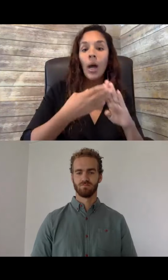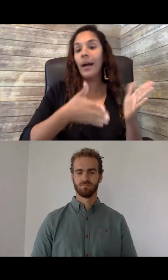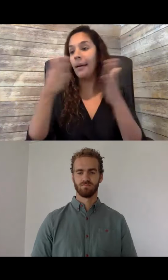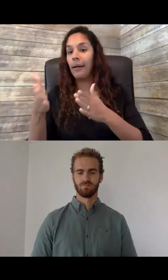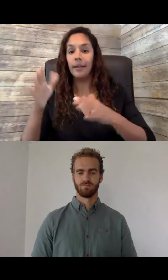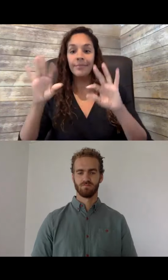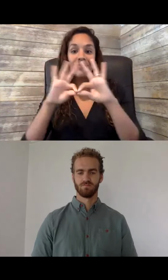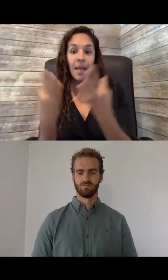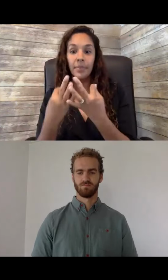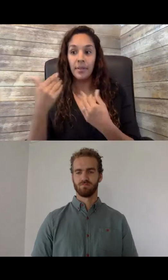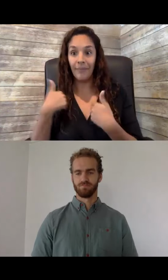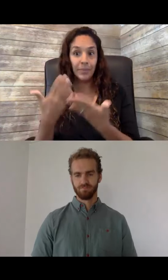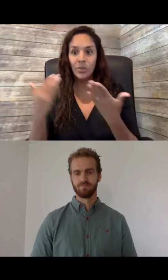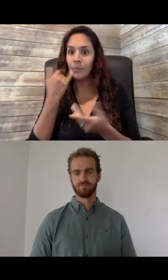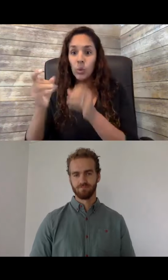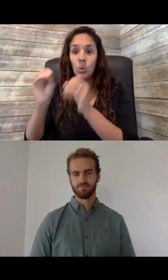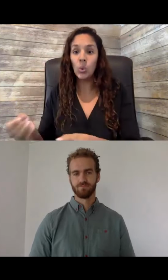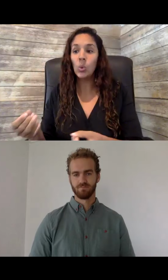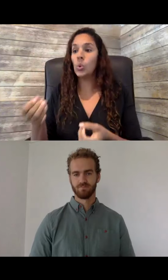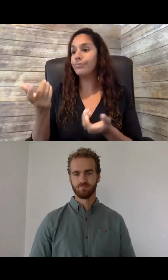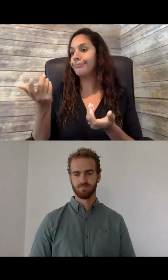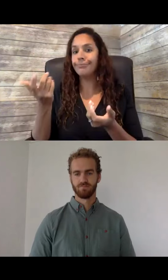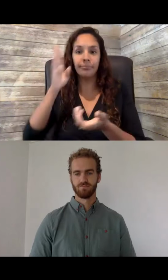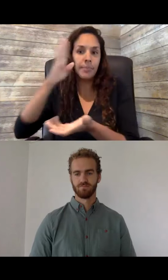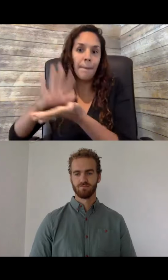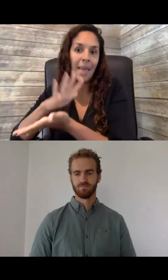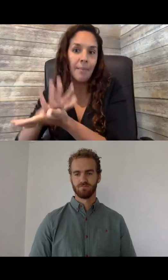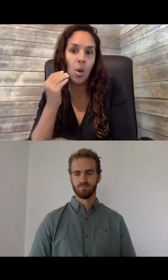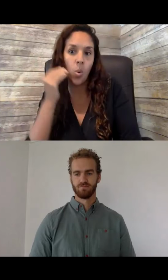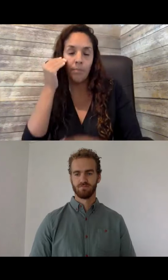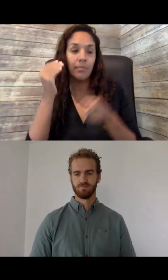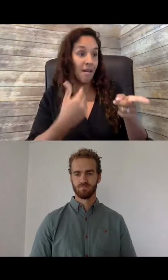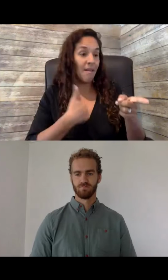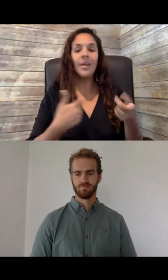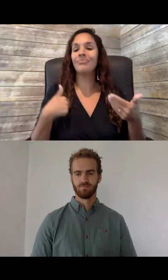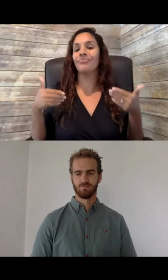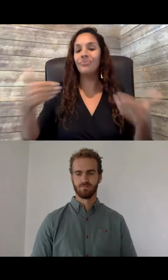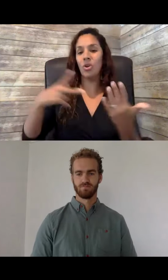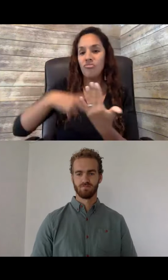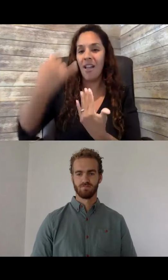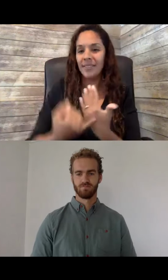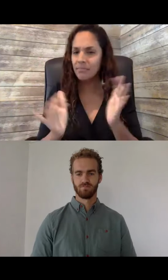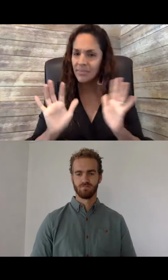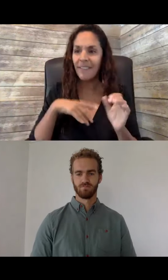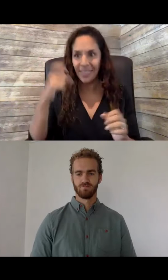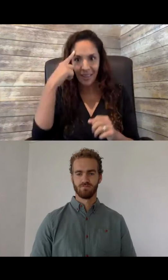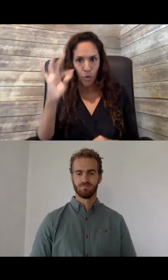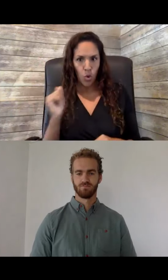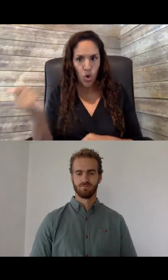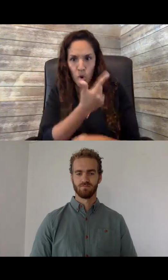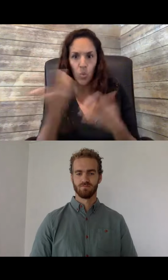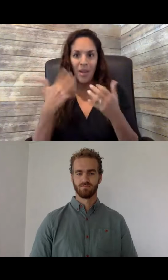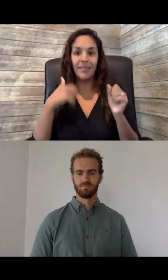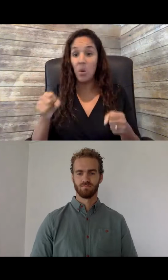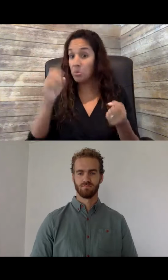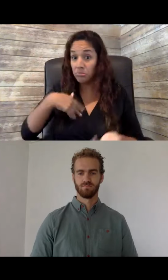Are we being fair with our outside community members and our families? Do they have resources that they may need? If they don't have paper, make sure we have,